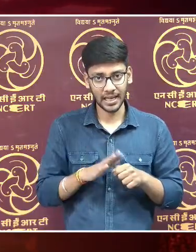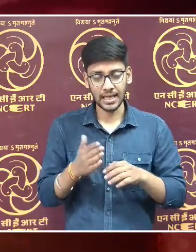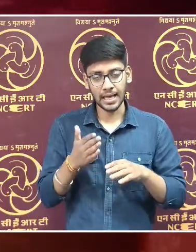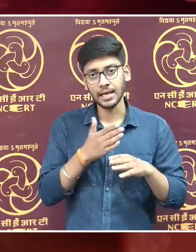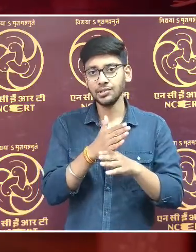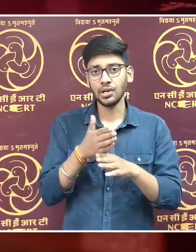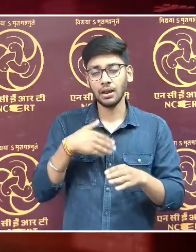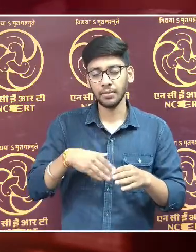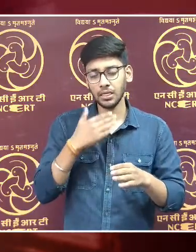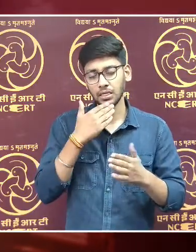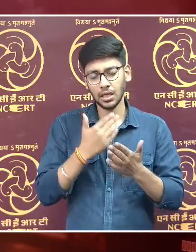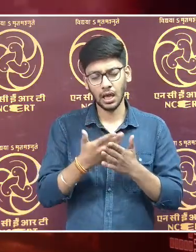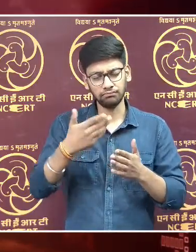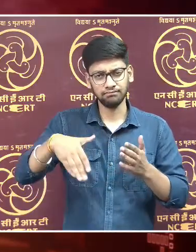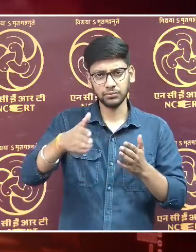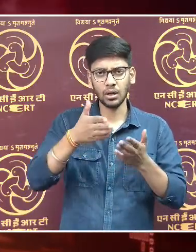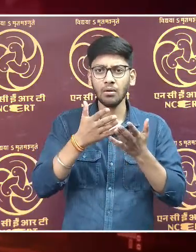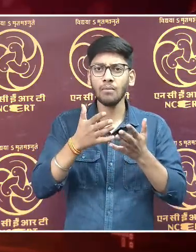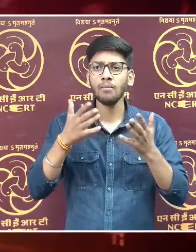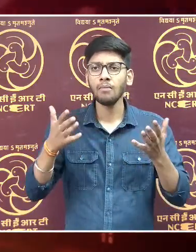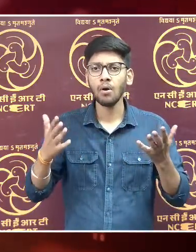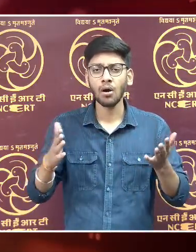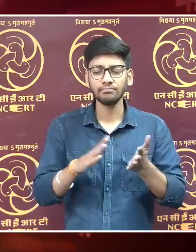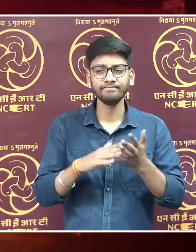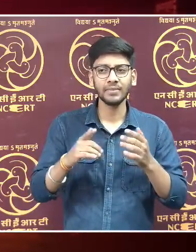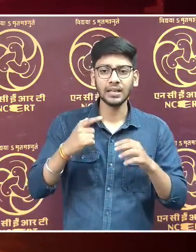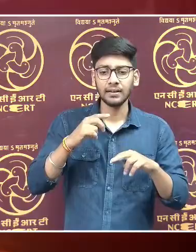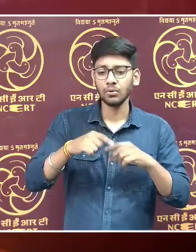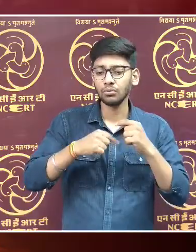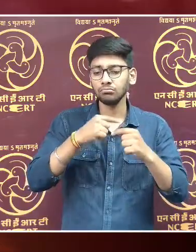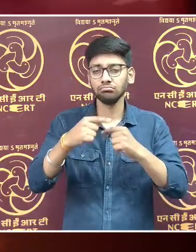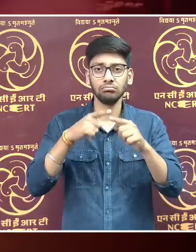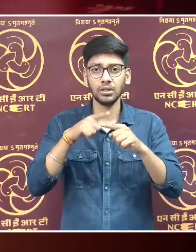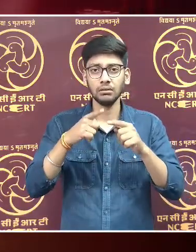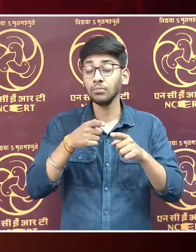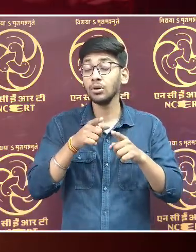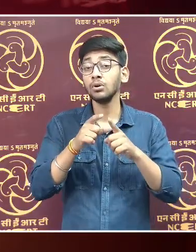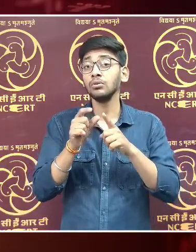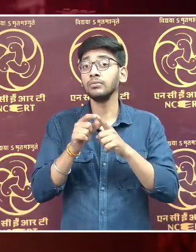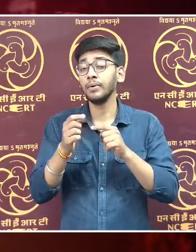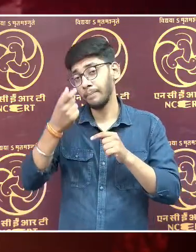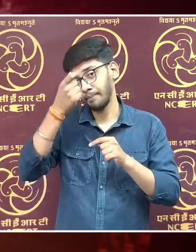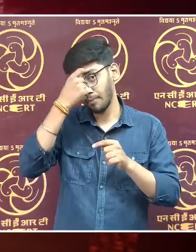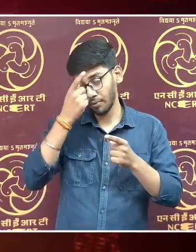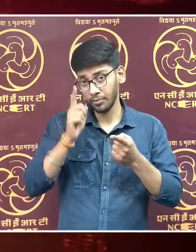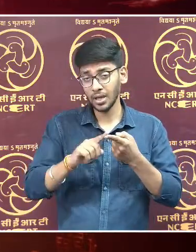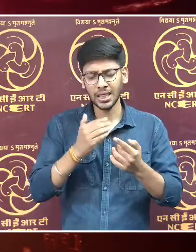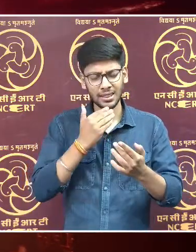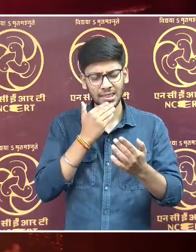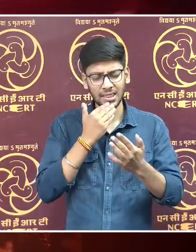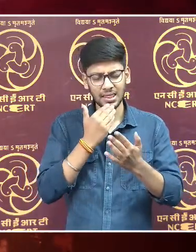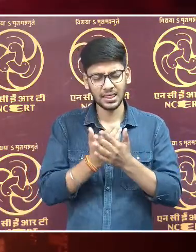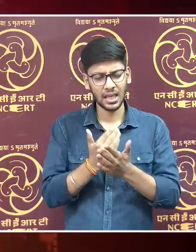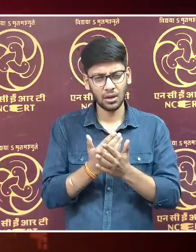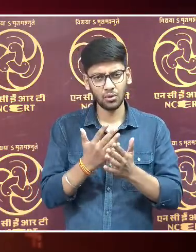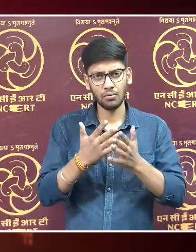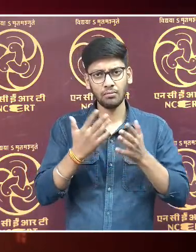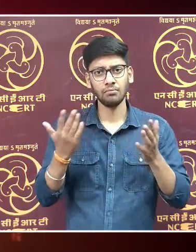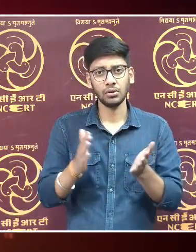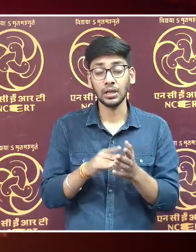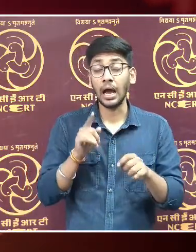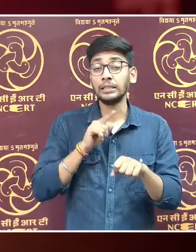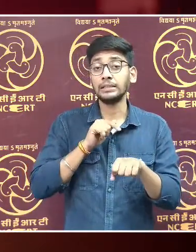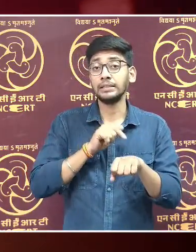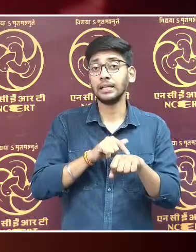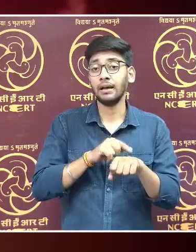and no matter how frivolous it seems, but in the long run, it's going to give you a grave problem. So thank you so much for your time and